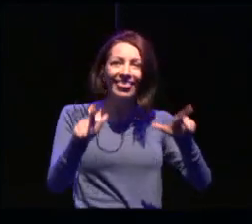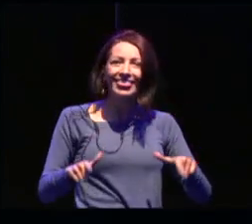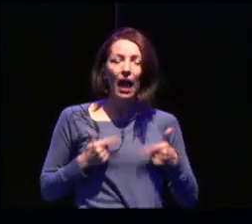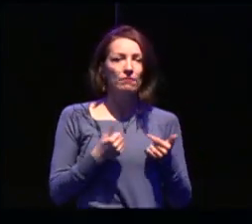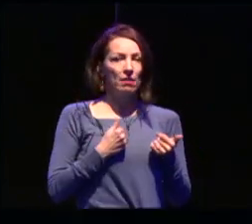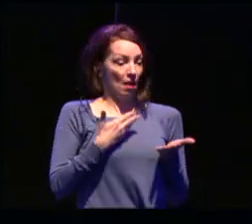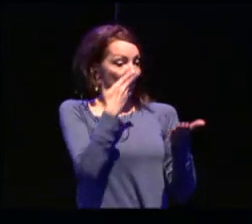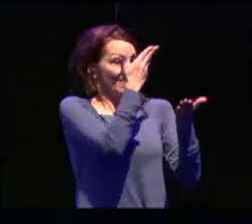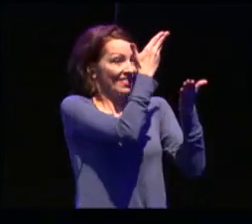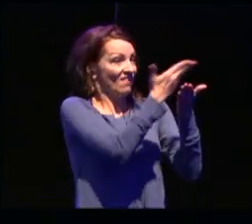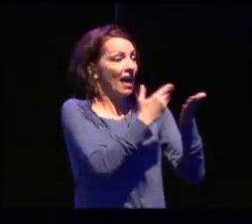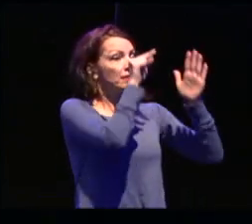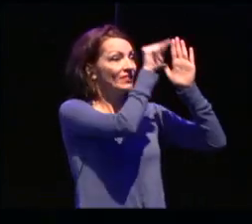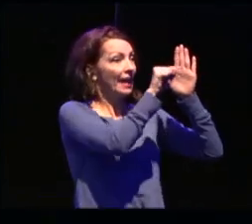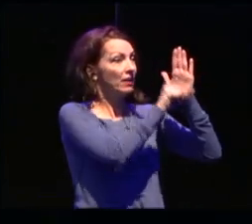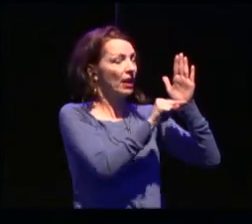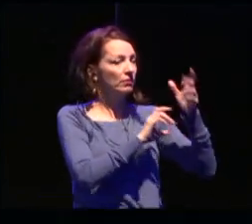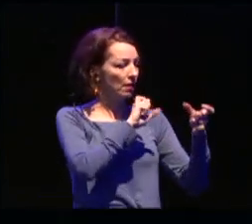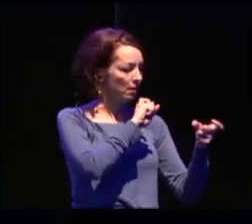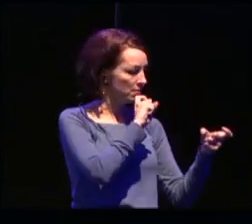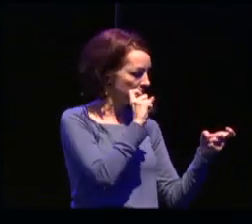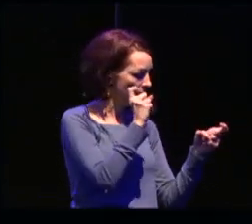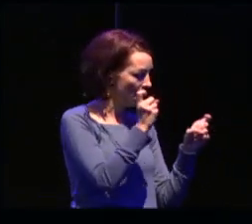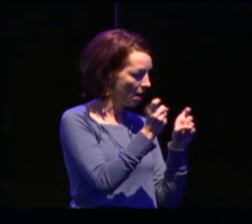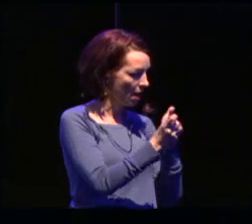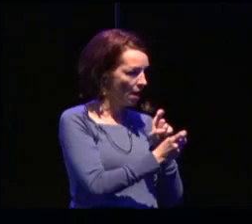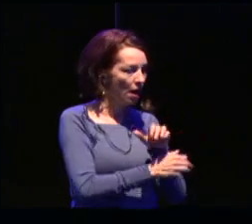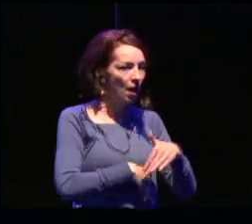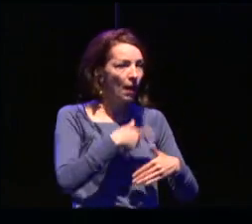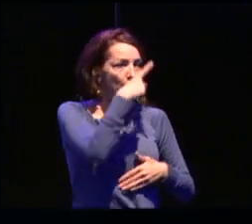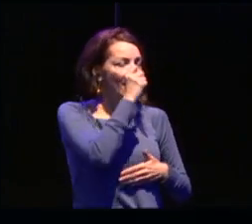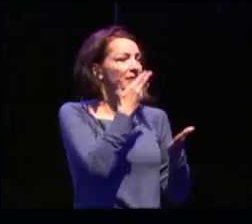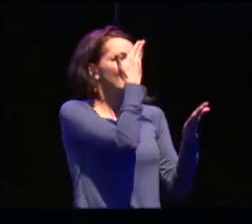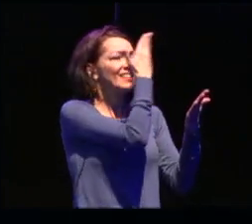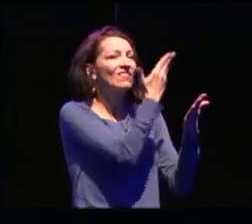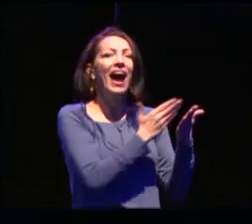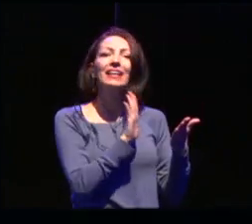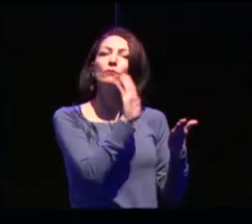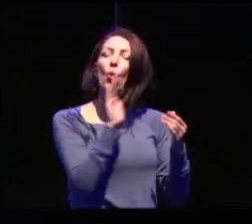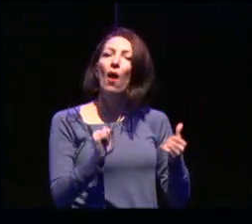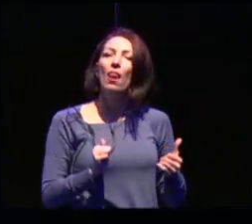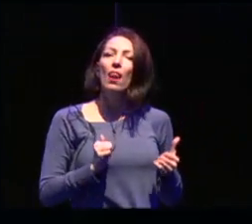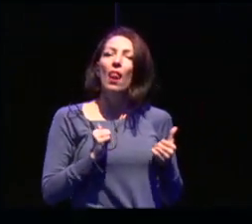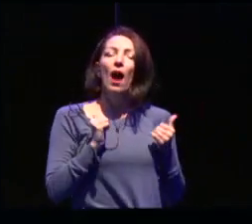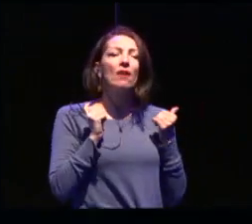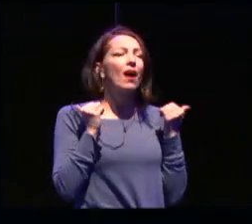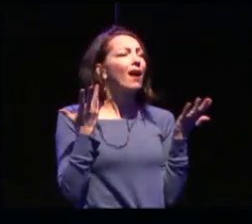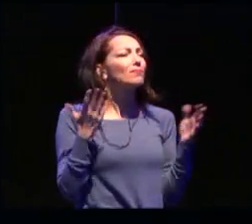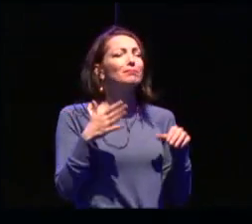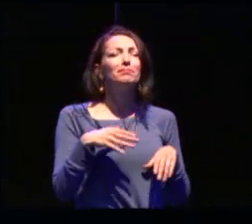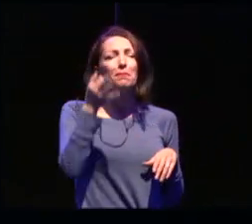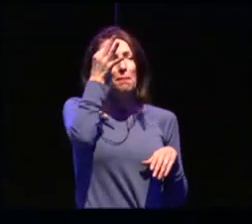then the facts of life begin to transmute themselves, because the facts of your life are merely